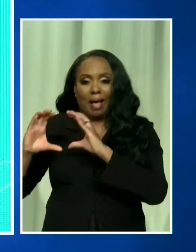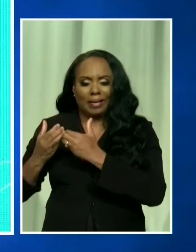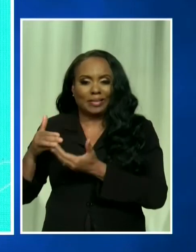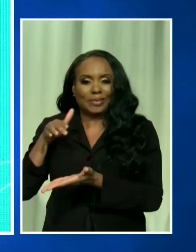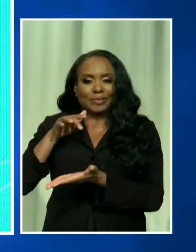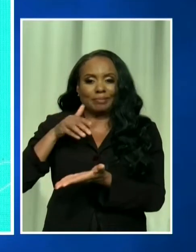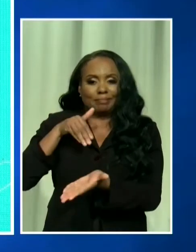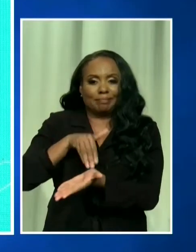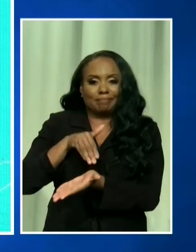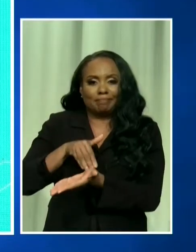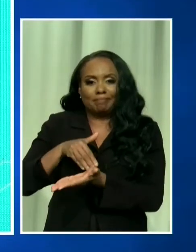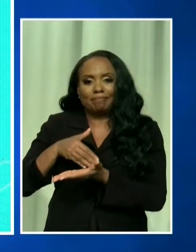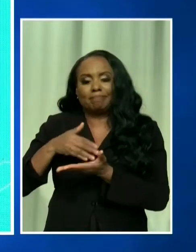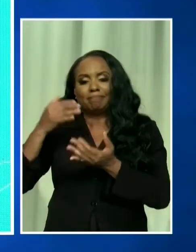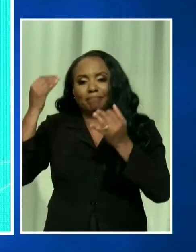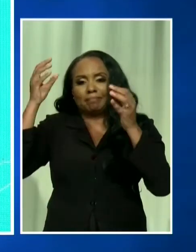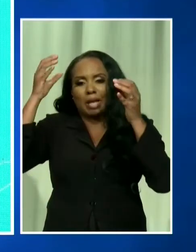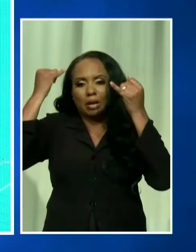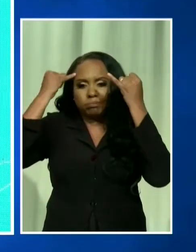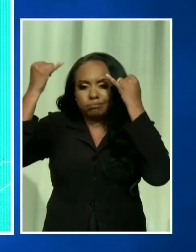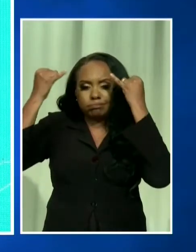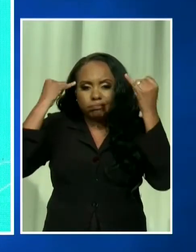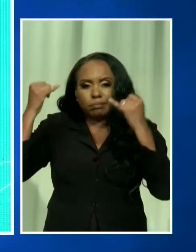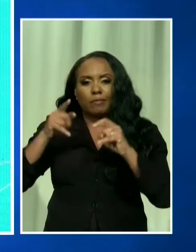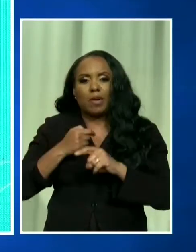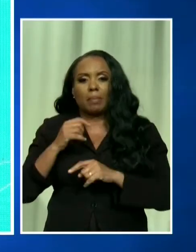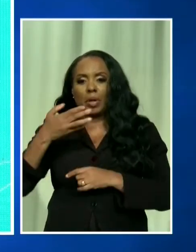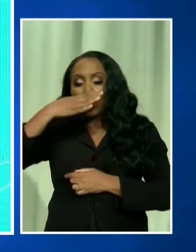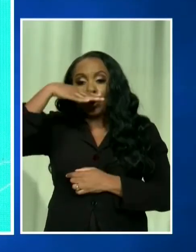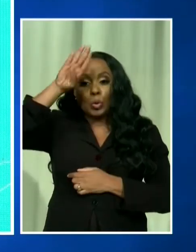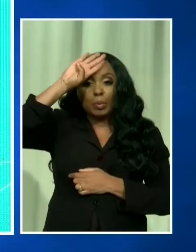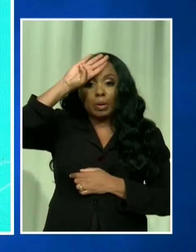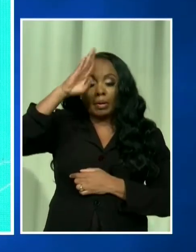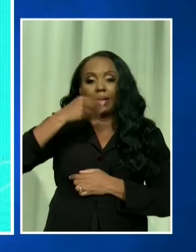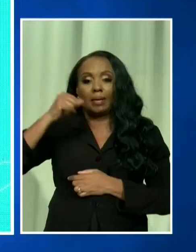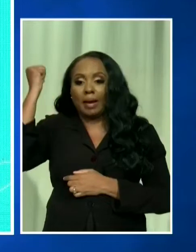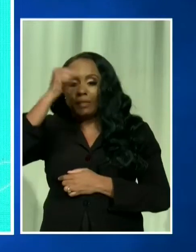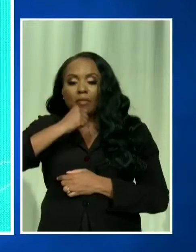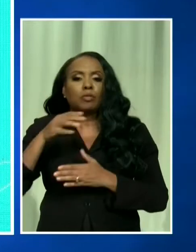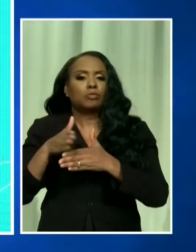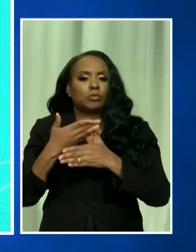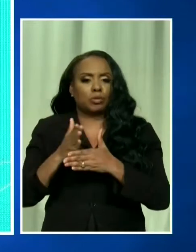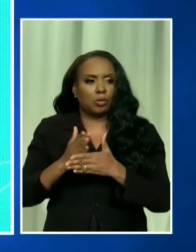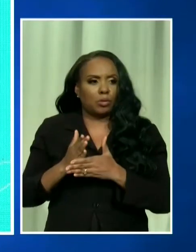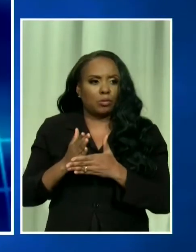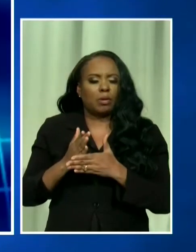from the likes of Cuba and South Africa show the potential our regions hold.